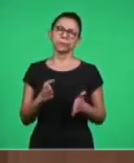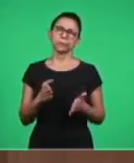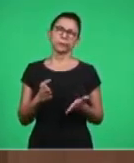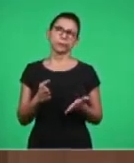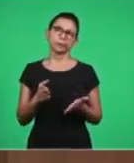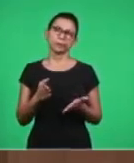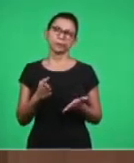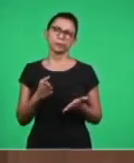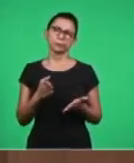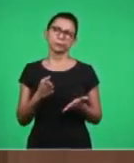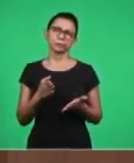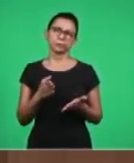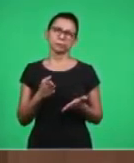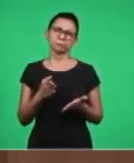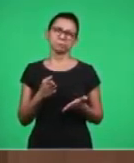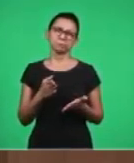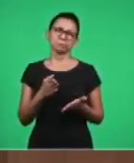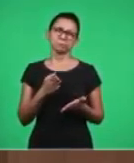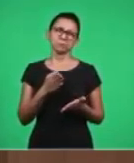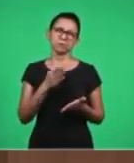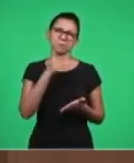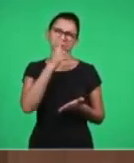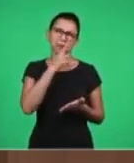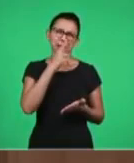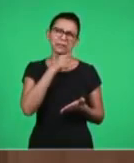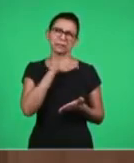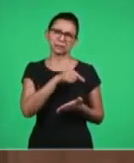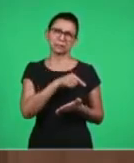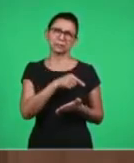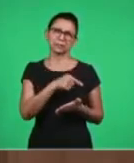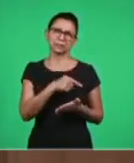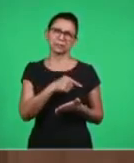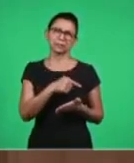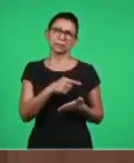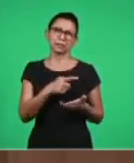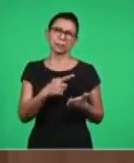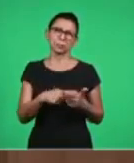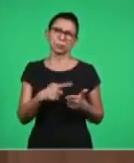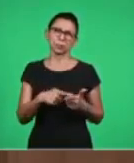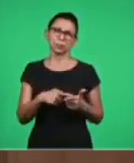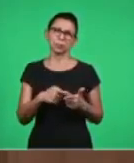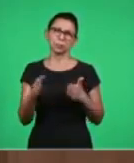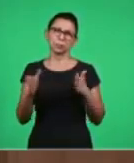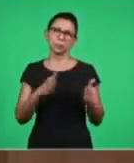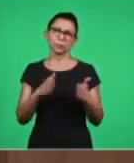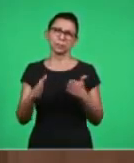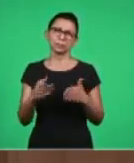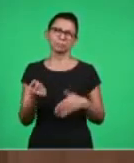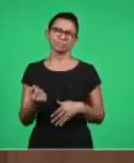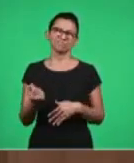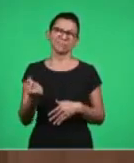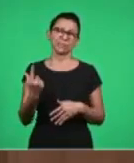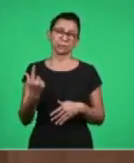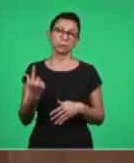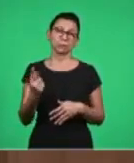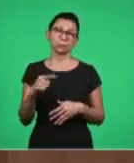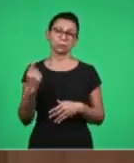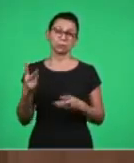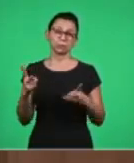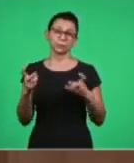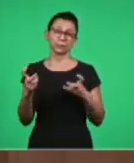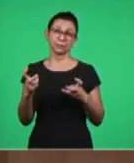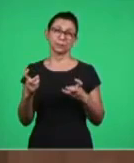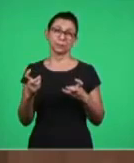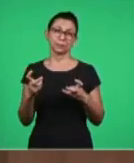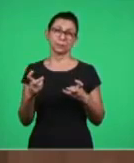moment that I could say kind of uncommon, because we have observed that